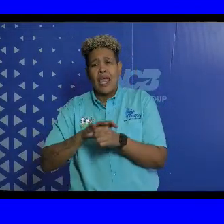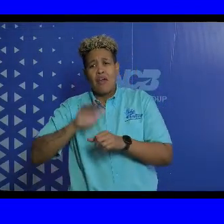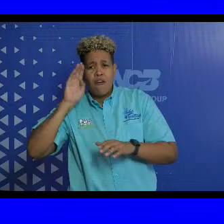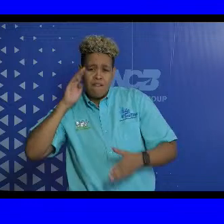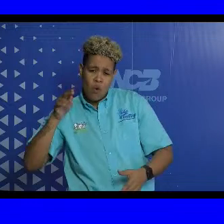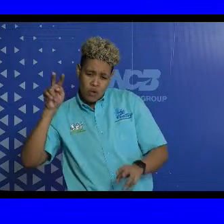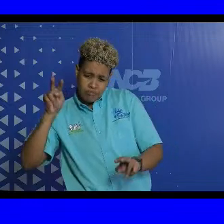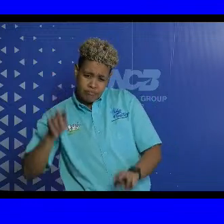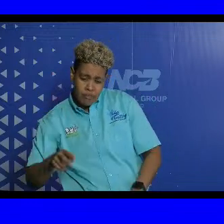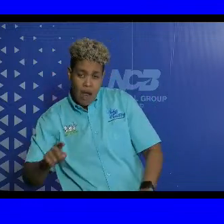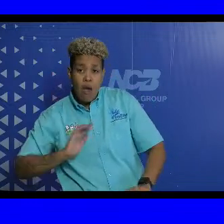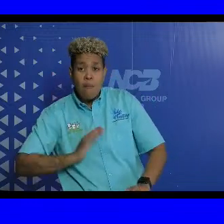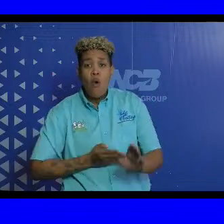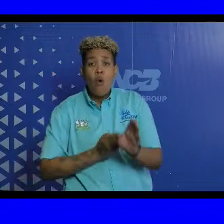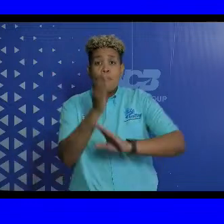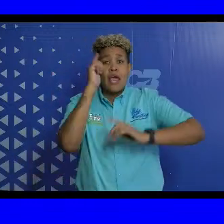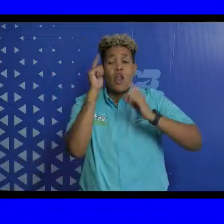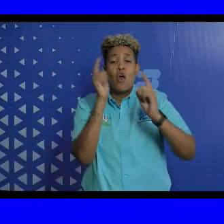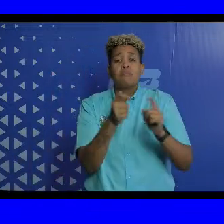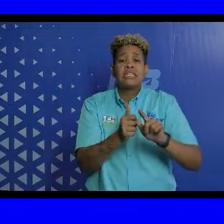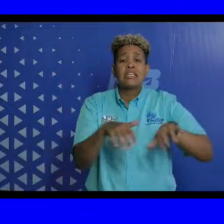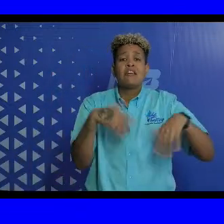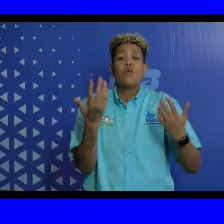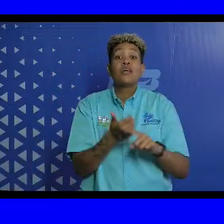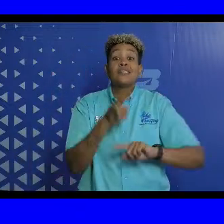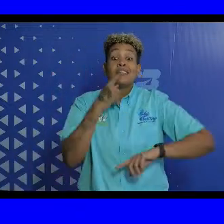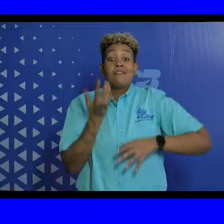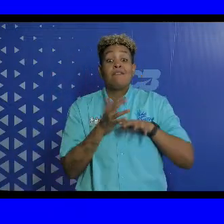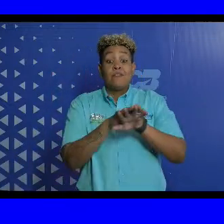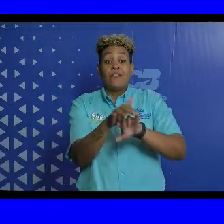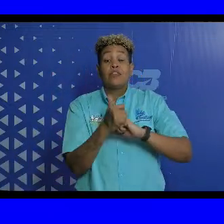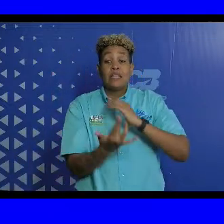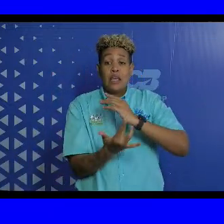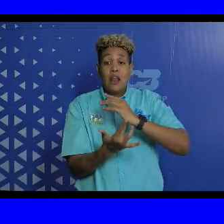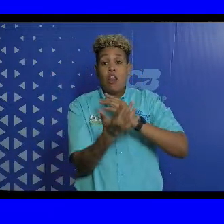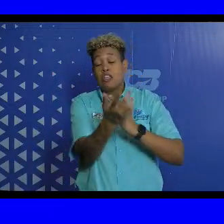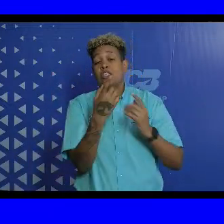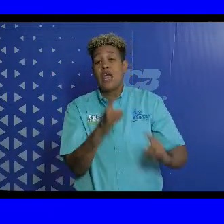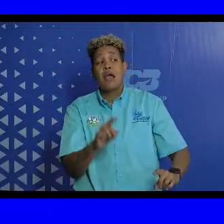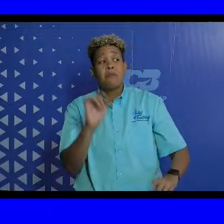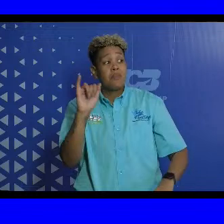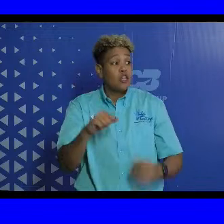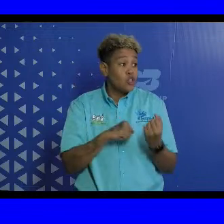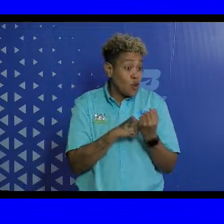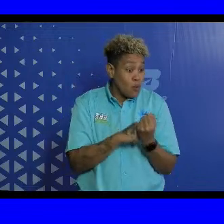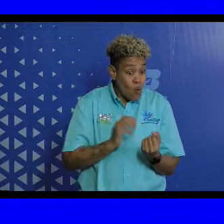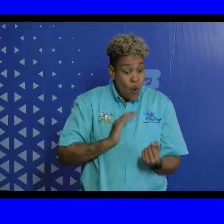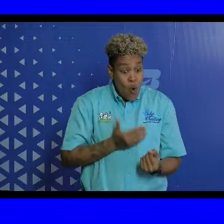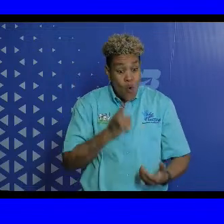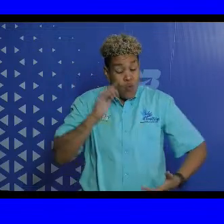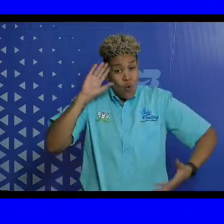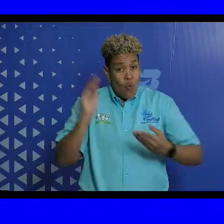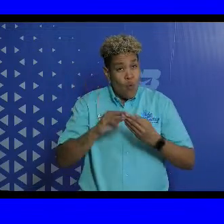focus. Our main objective has been to integrate technology that supports our overall strategy